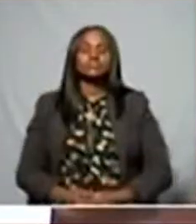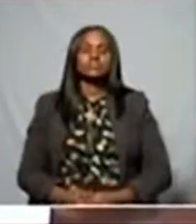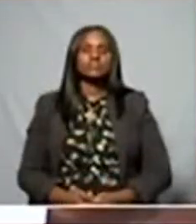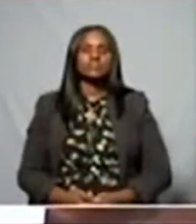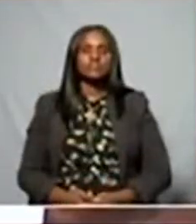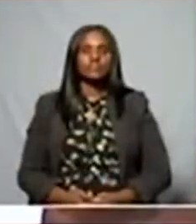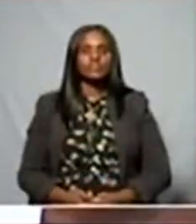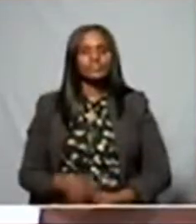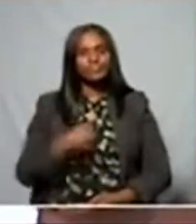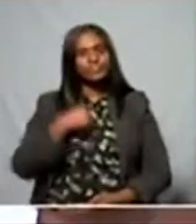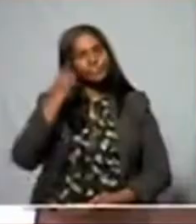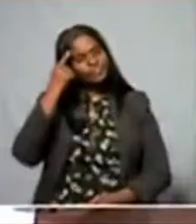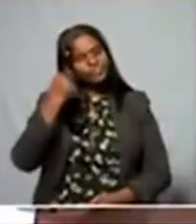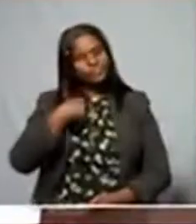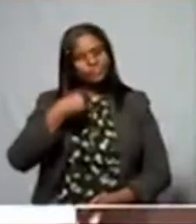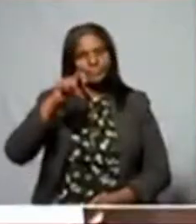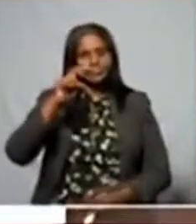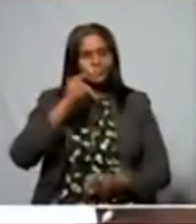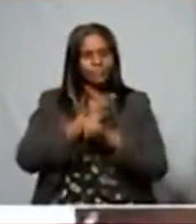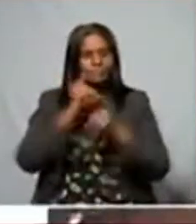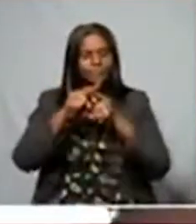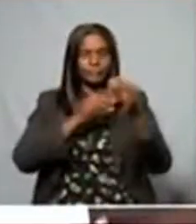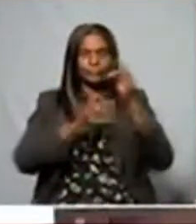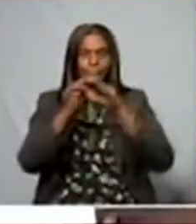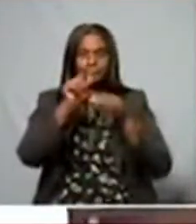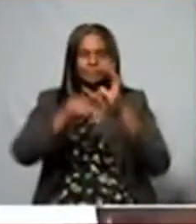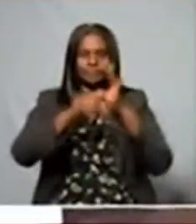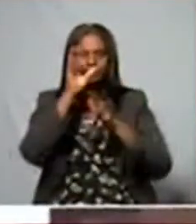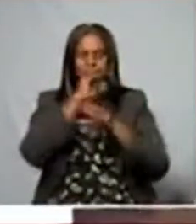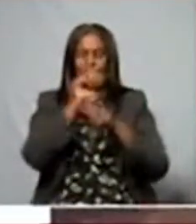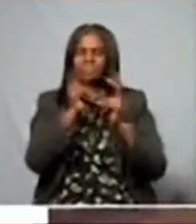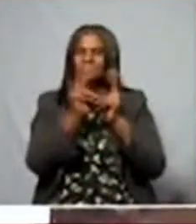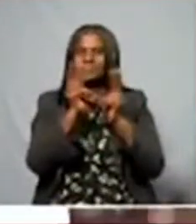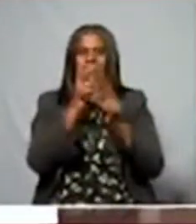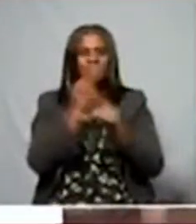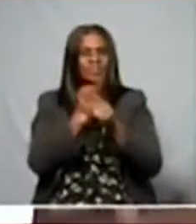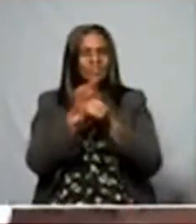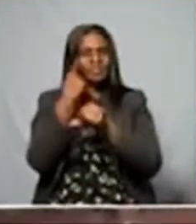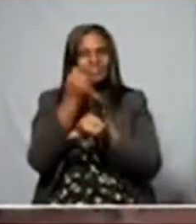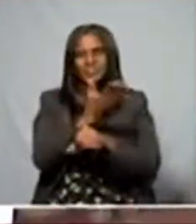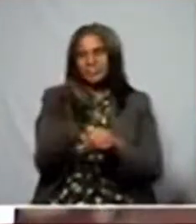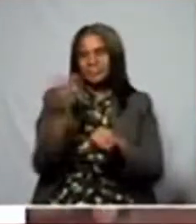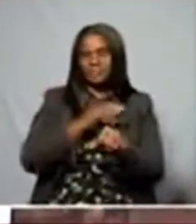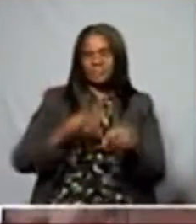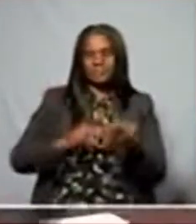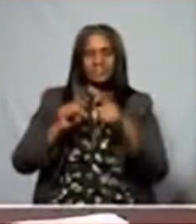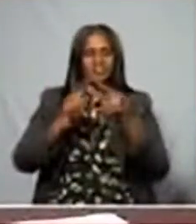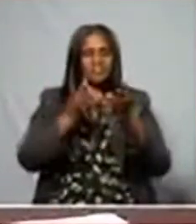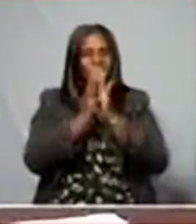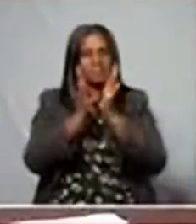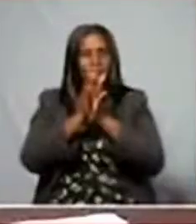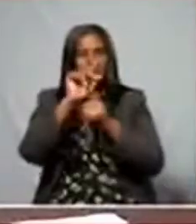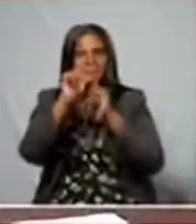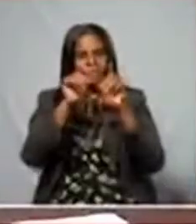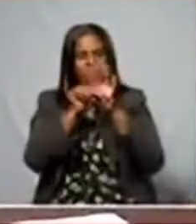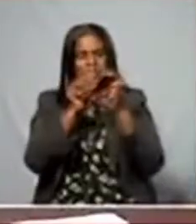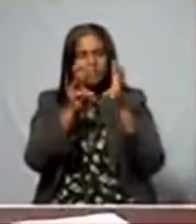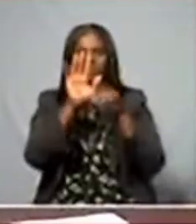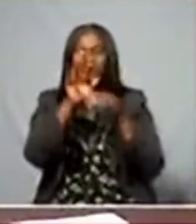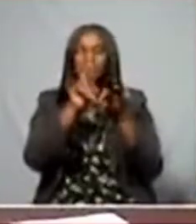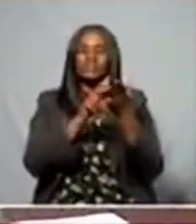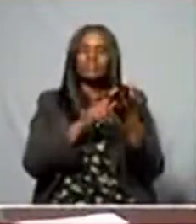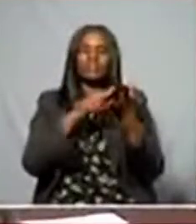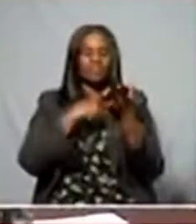I thought maybe I needed just to highlight those. So you'll find it to be very difficult for these members to ask questions in the way your report has